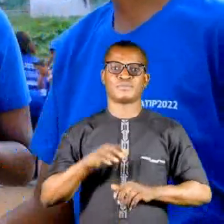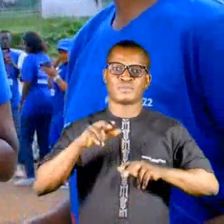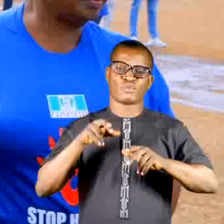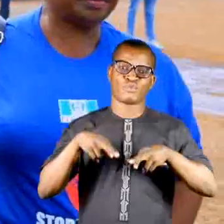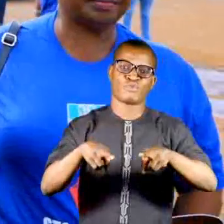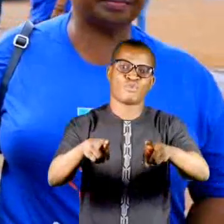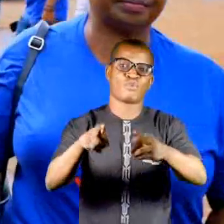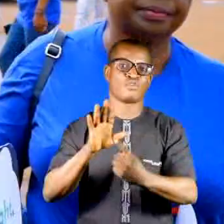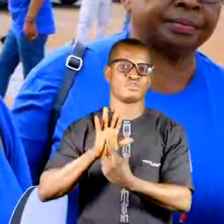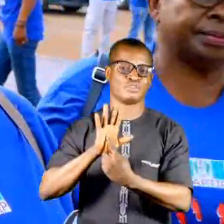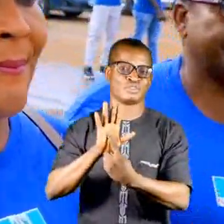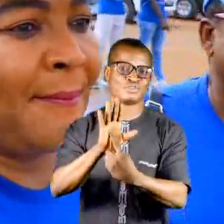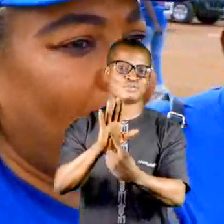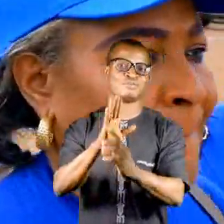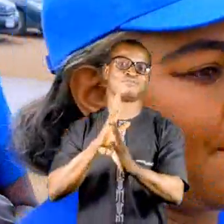a walk,